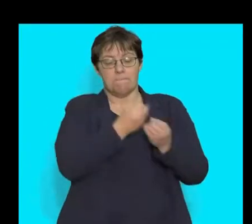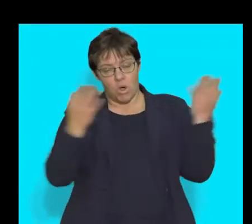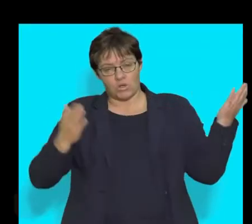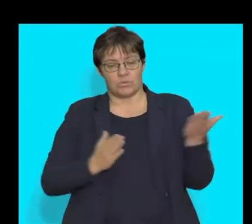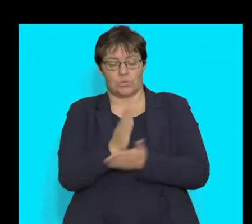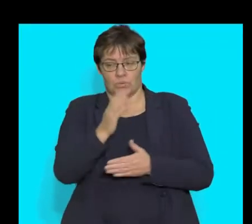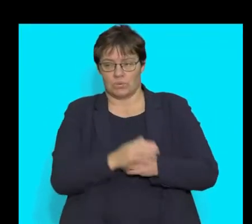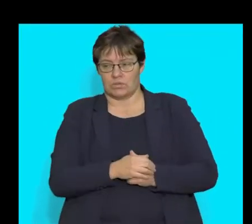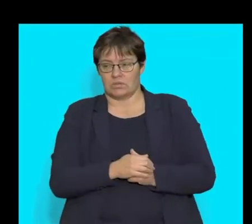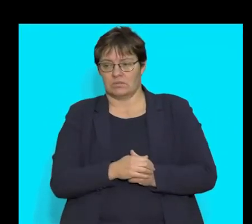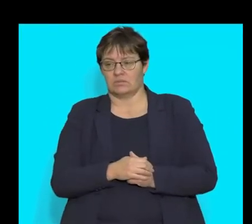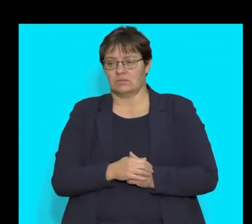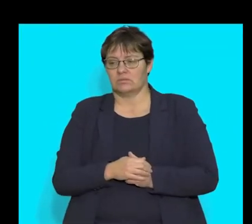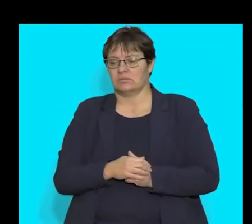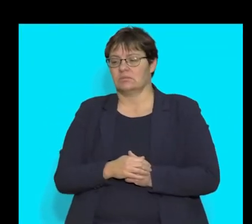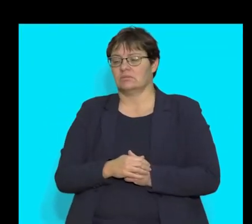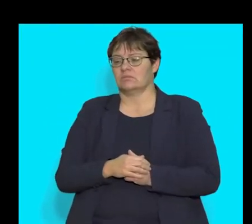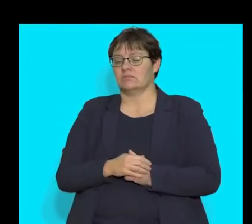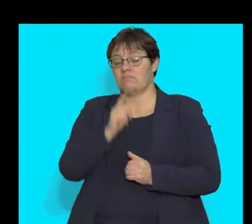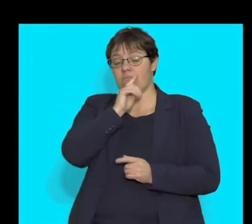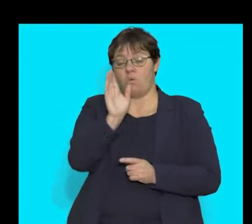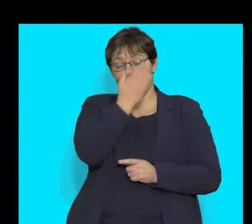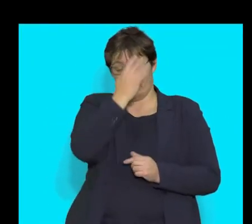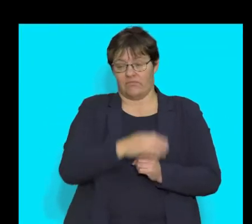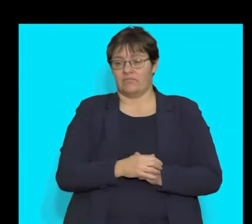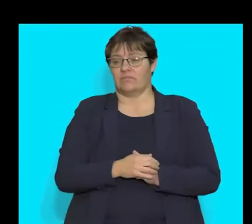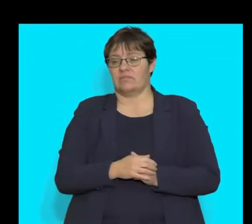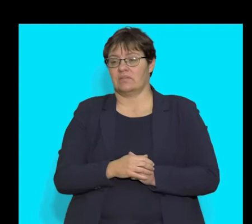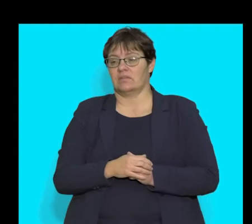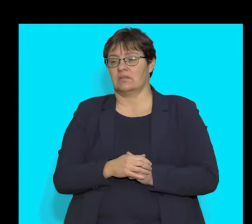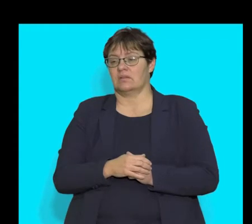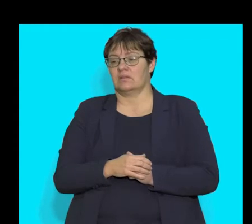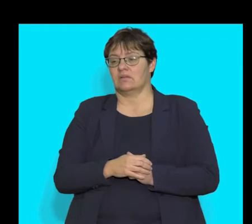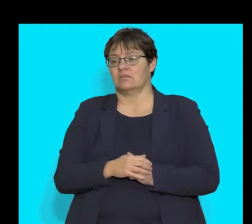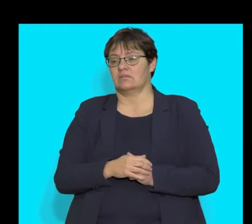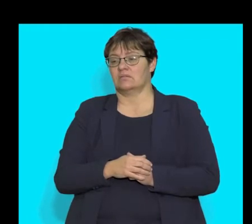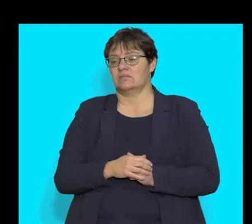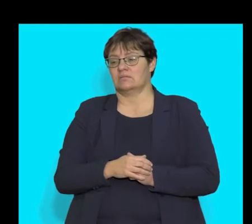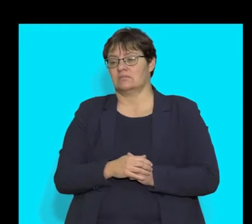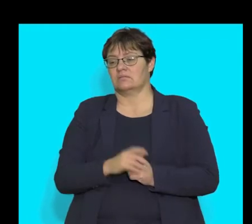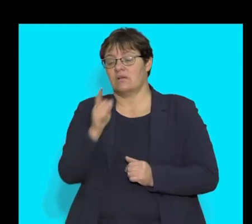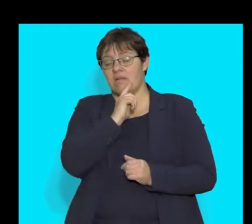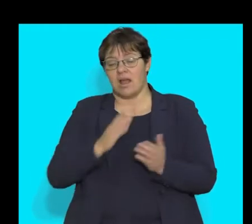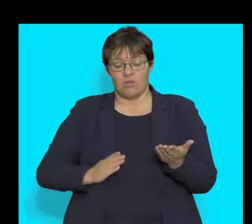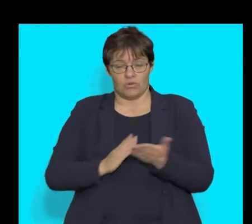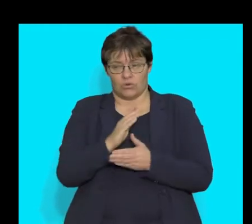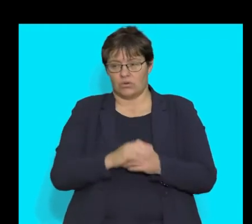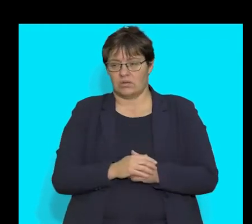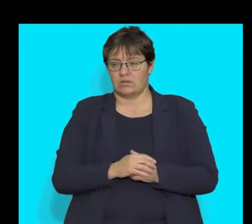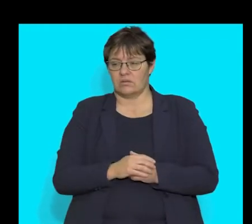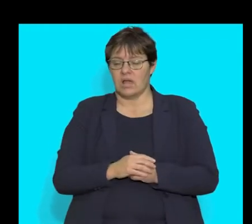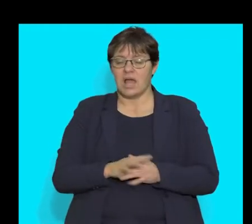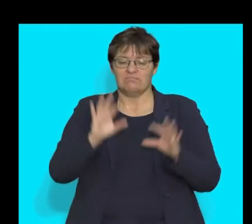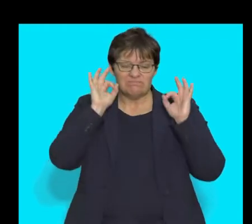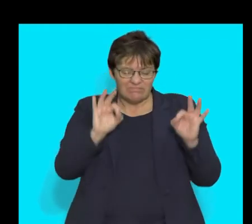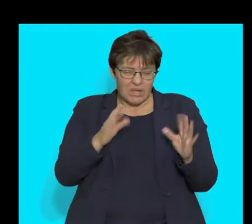So to do this properly, we're going to erase all of those, and let's put the line in as